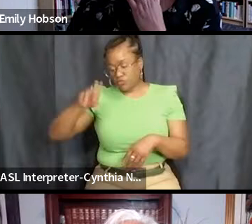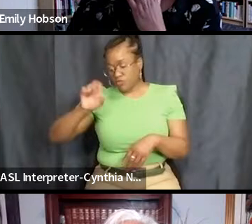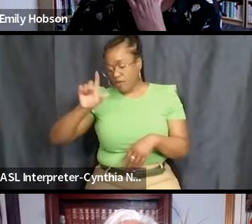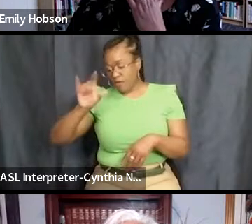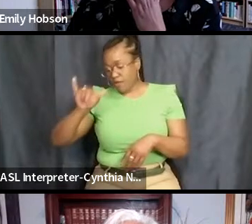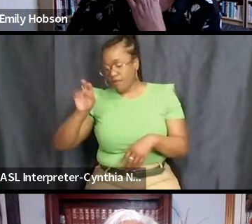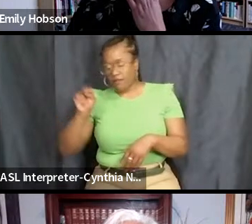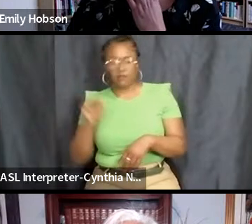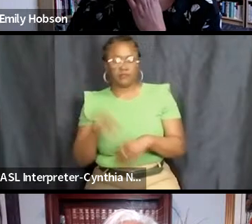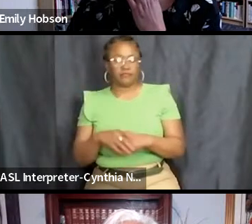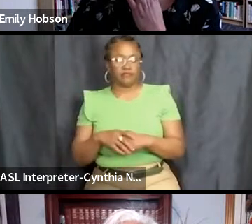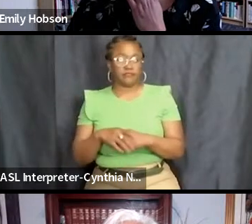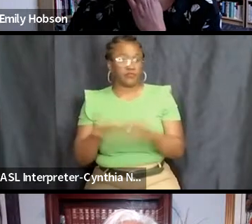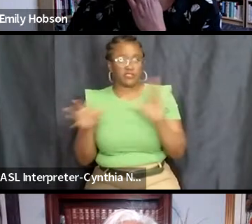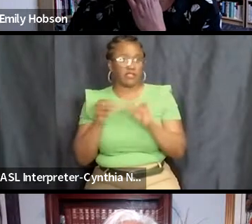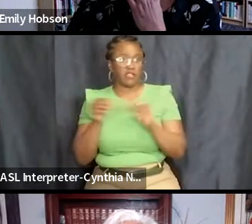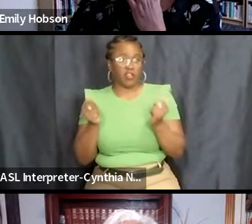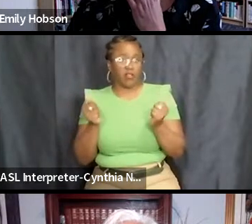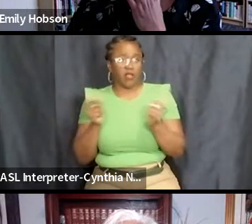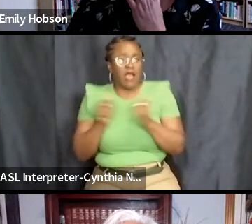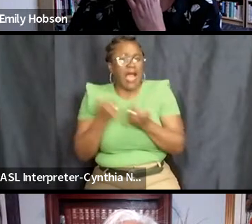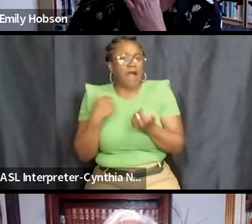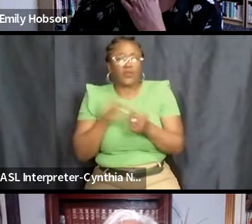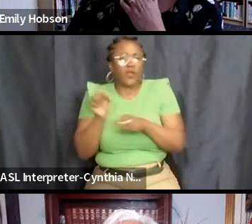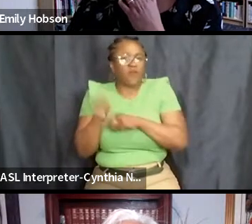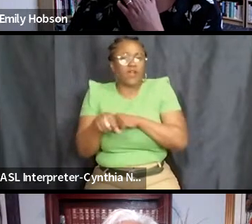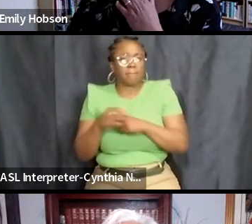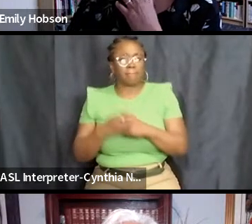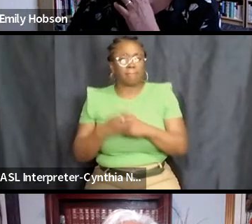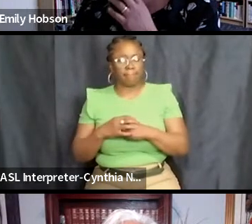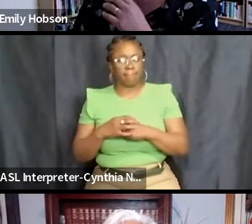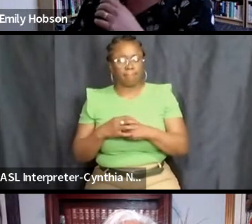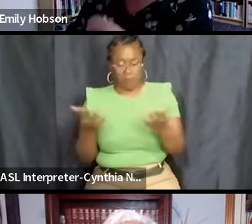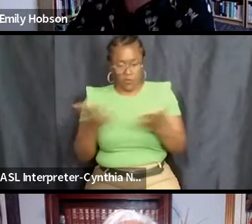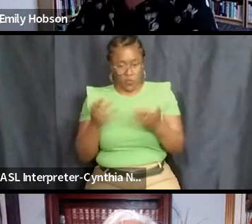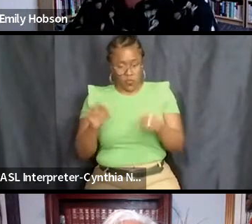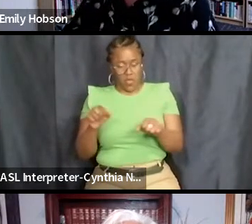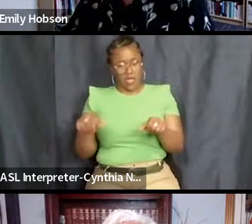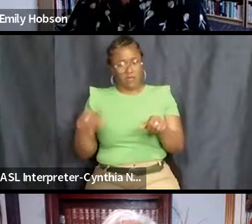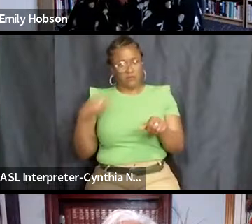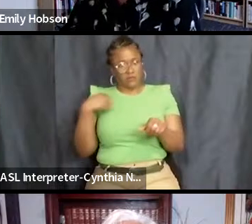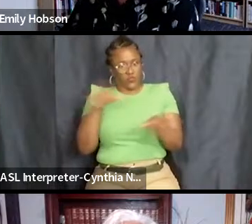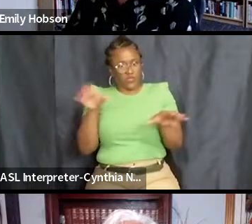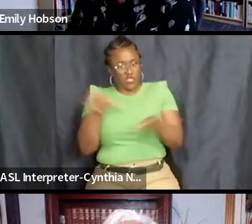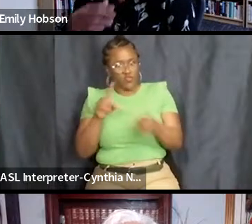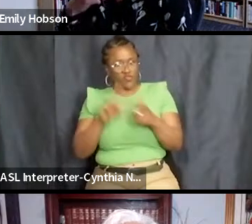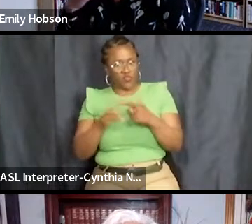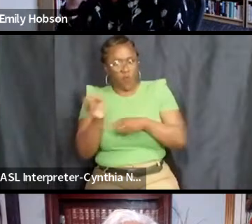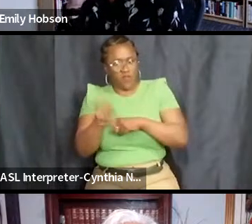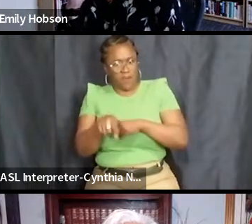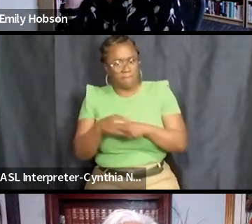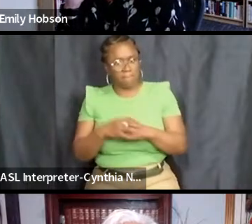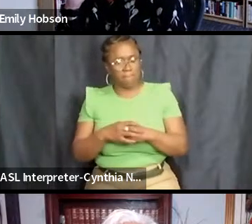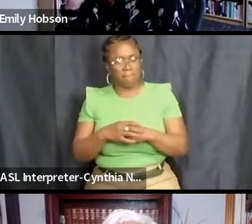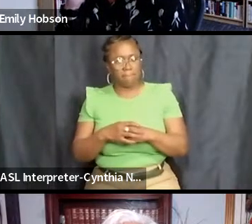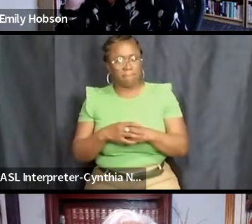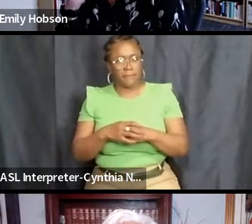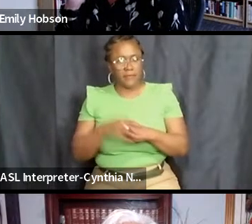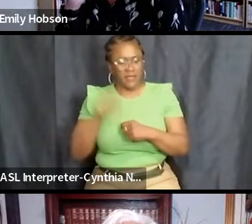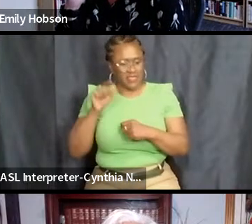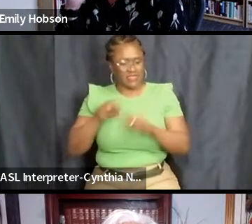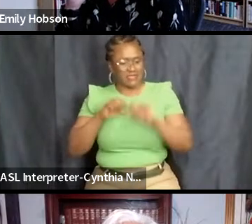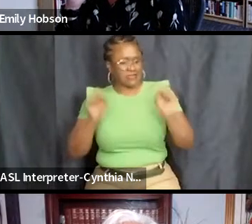In a nutshell, how do we overcome? What can we do to overcome the